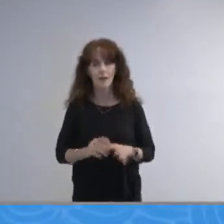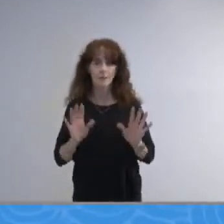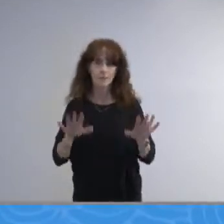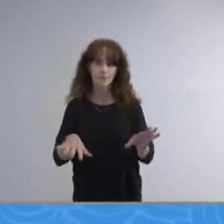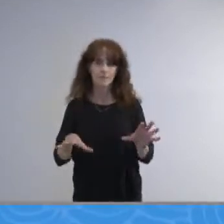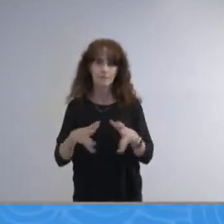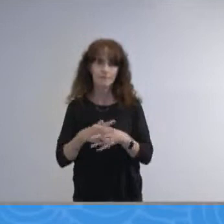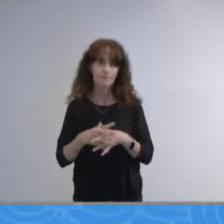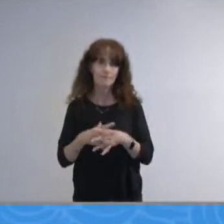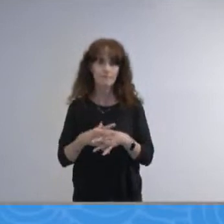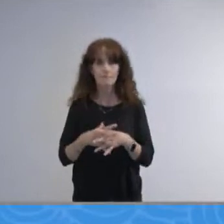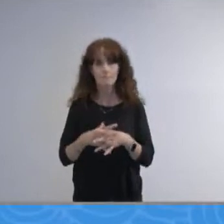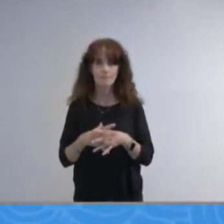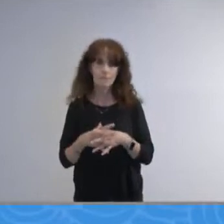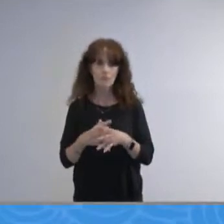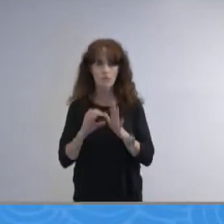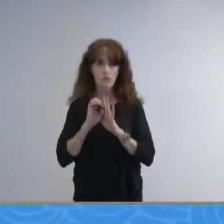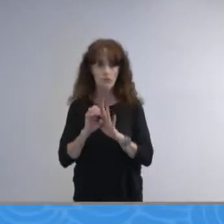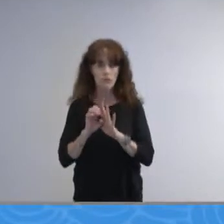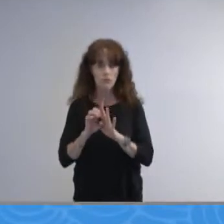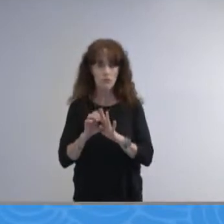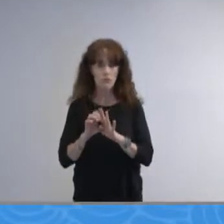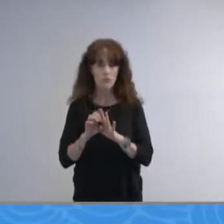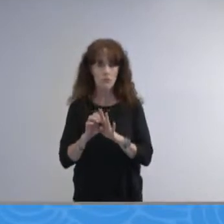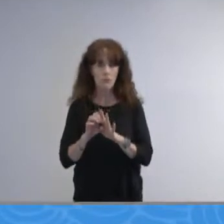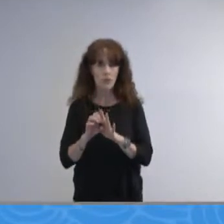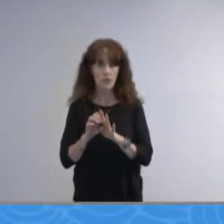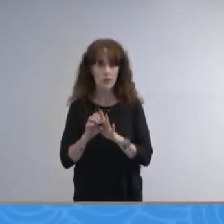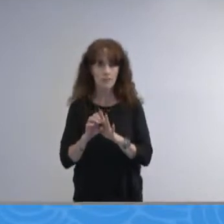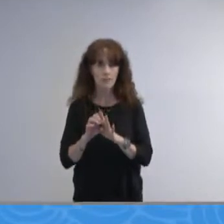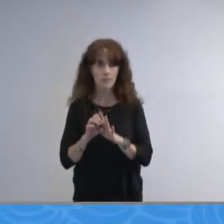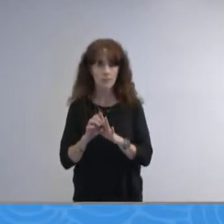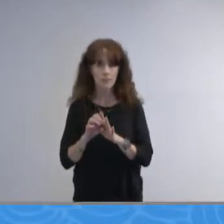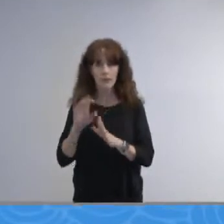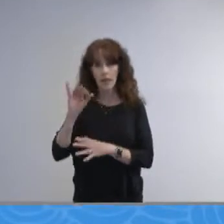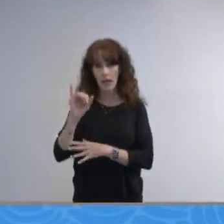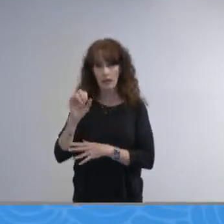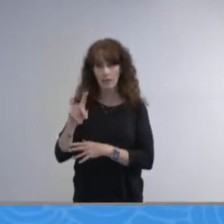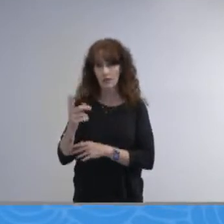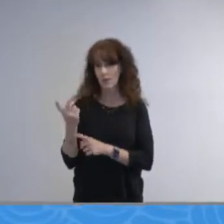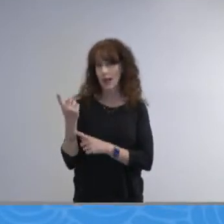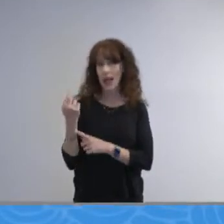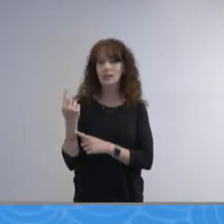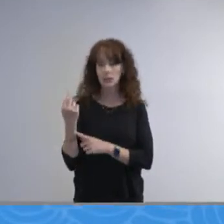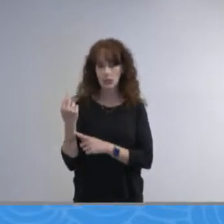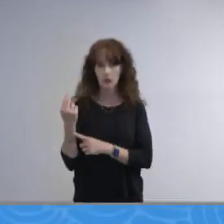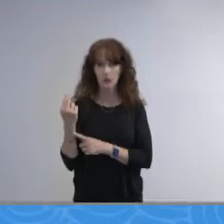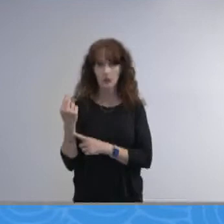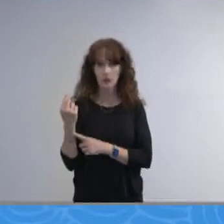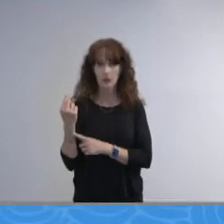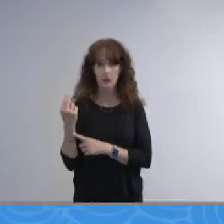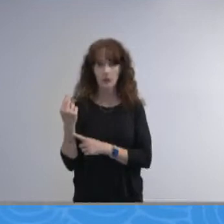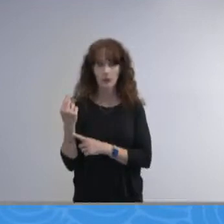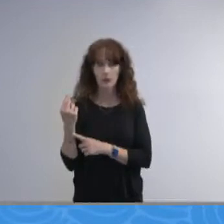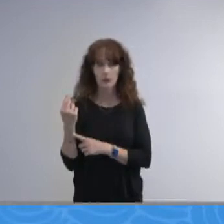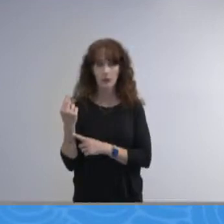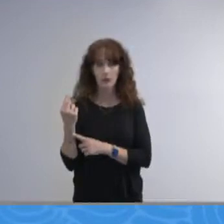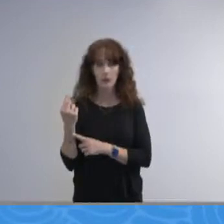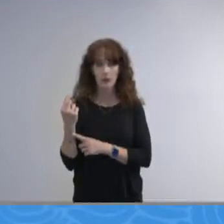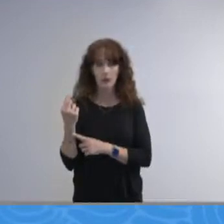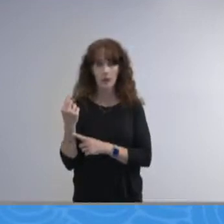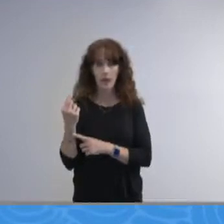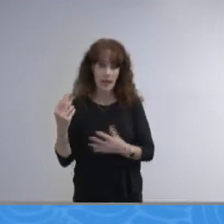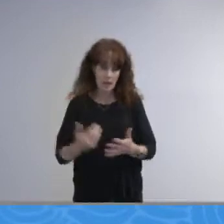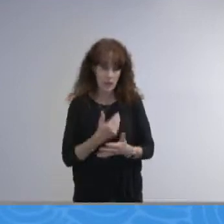Let's say that you have an IEP from last year and you just